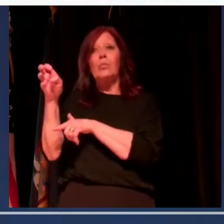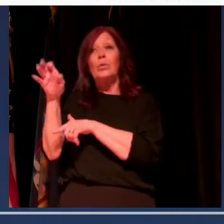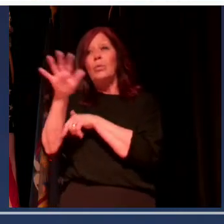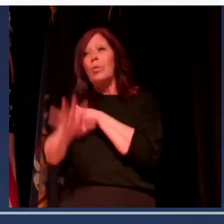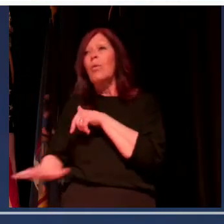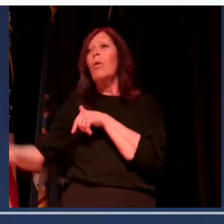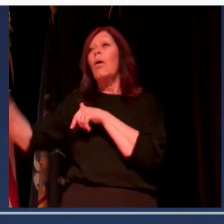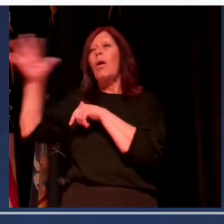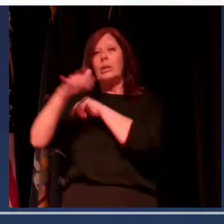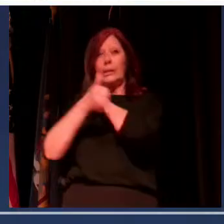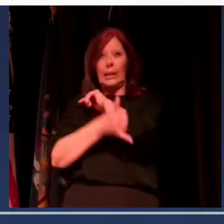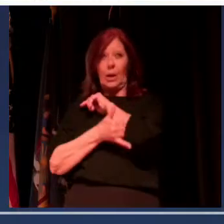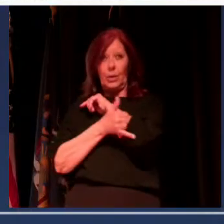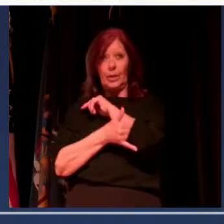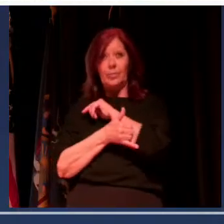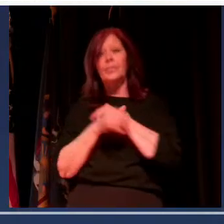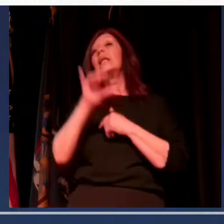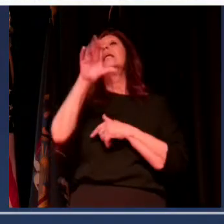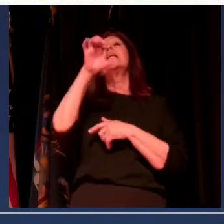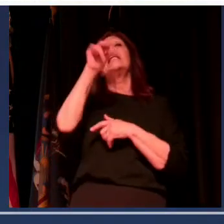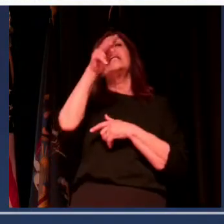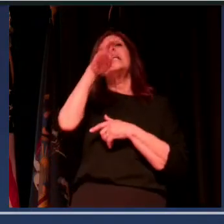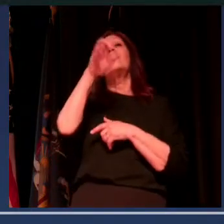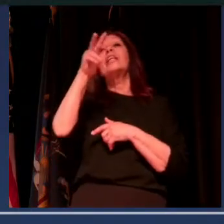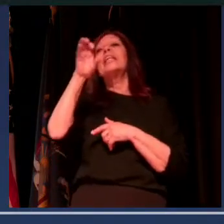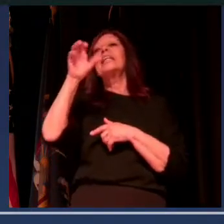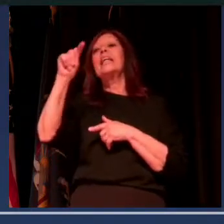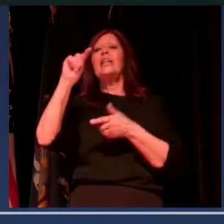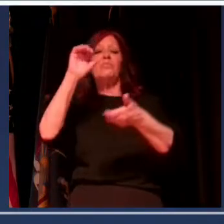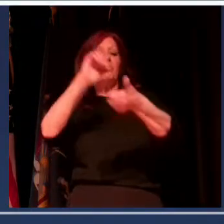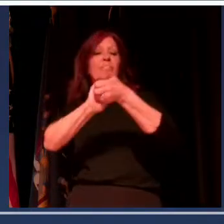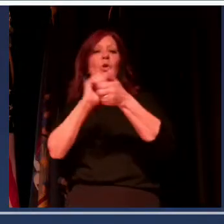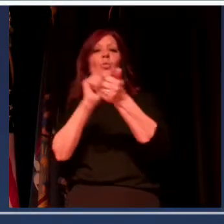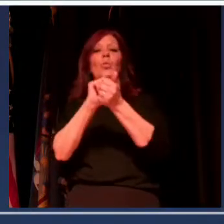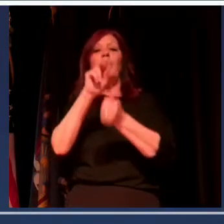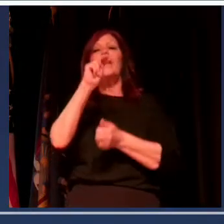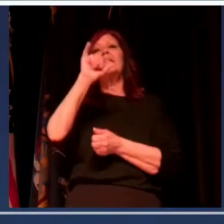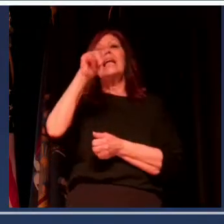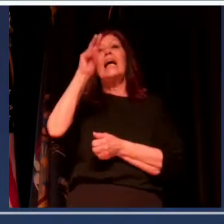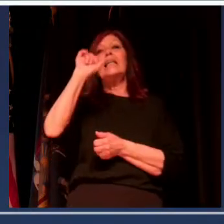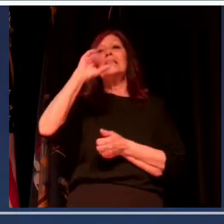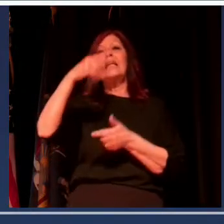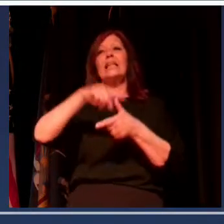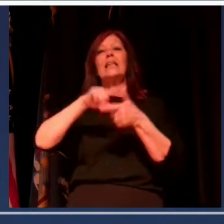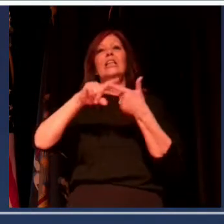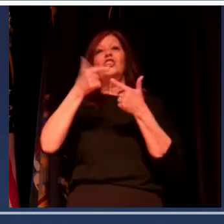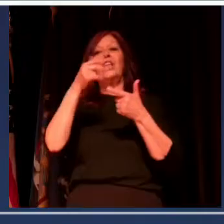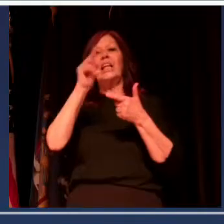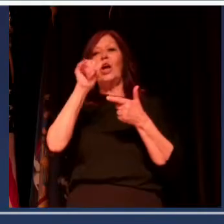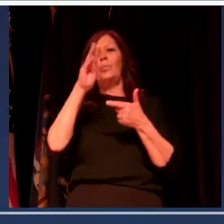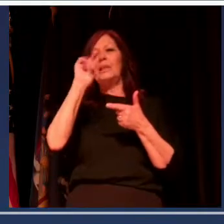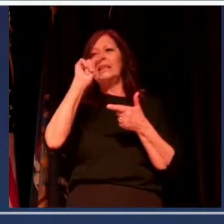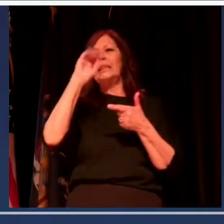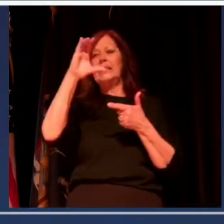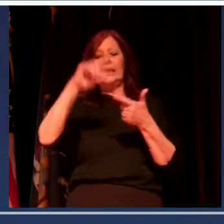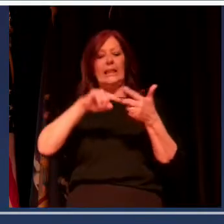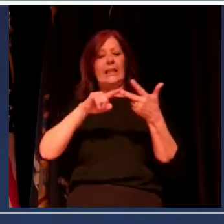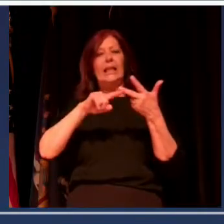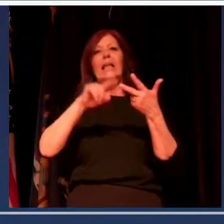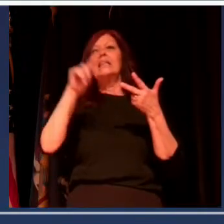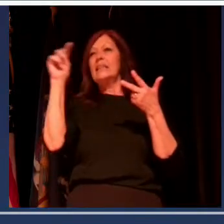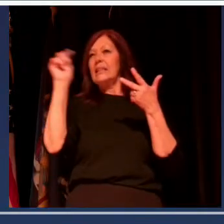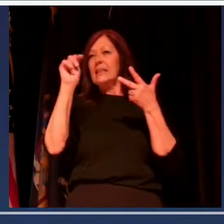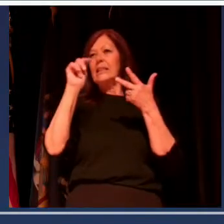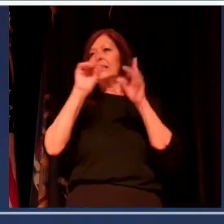entire county. ErieNet also started collaborating with NITEC, GBNRTC, NISDOT, and Tonawanda